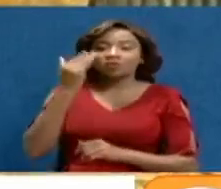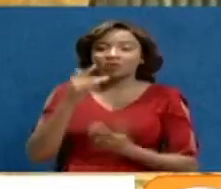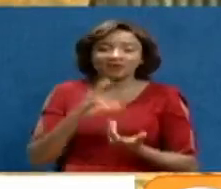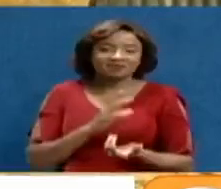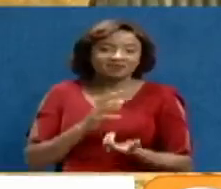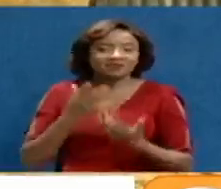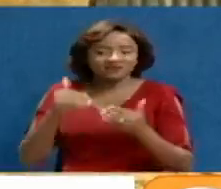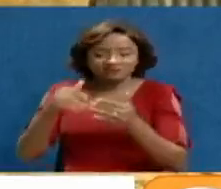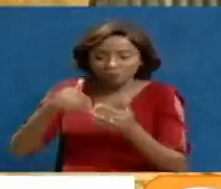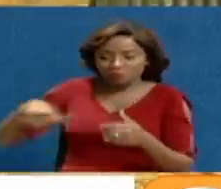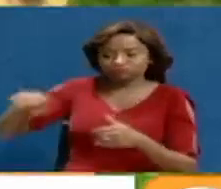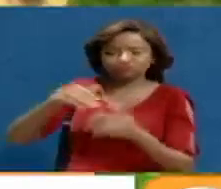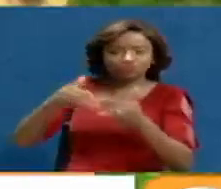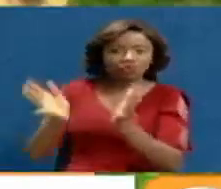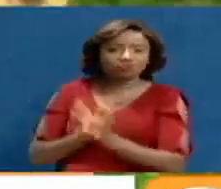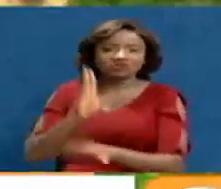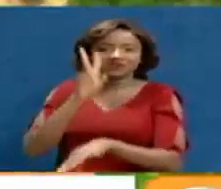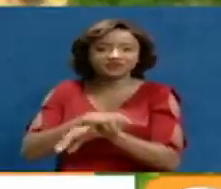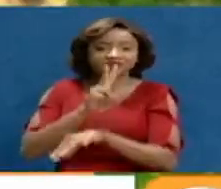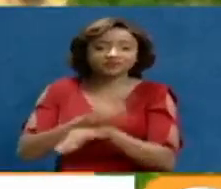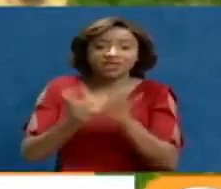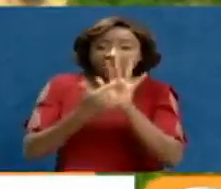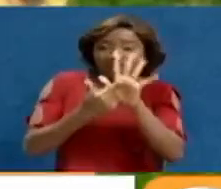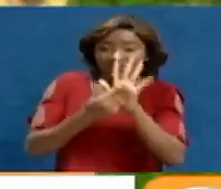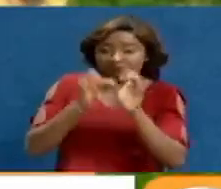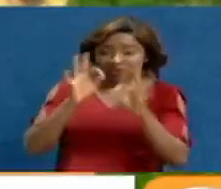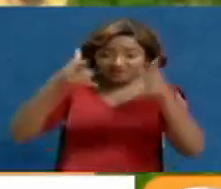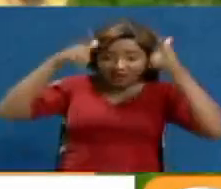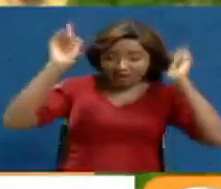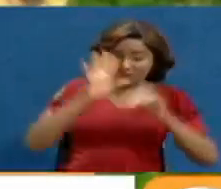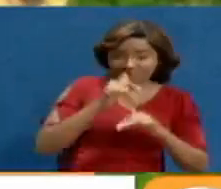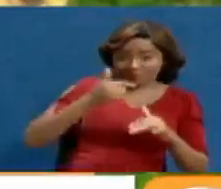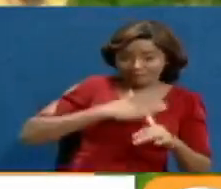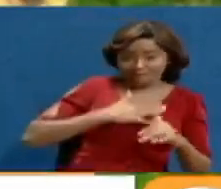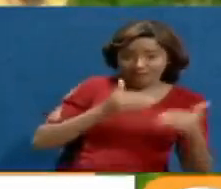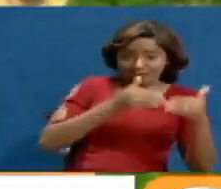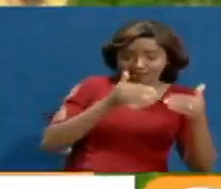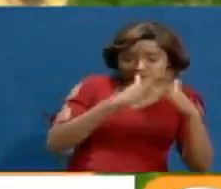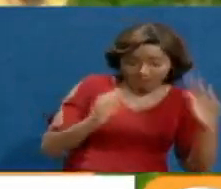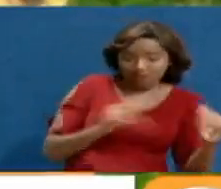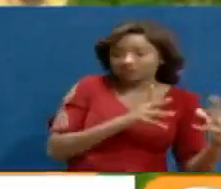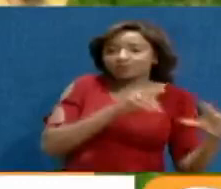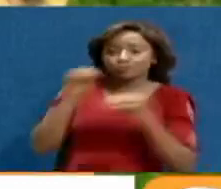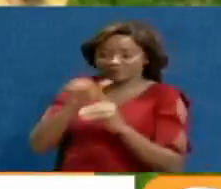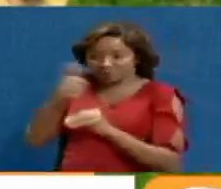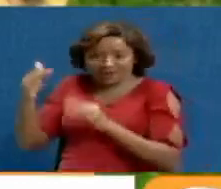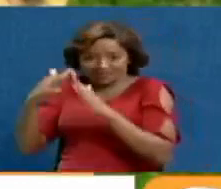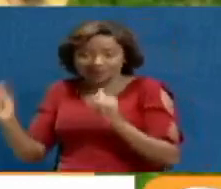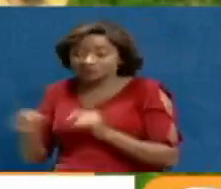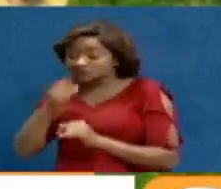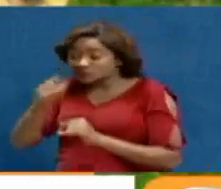deal with stigma from the community. Hata tu mnyama akitoka kwa hii boma akienda, akipita tu nje akienda kwa shamba ya mtu, mtu